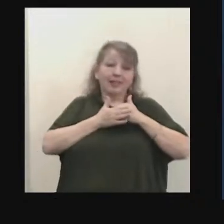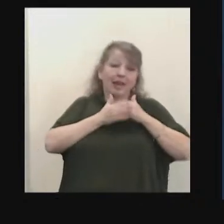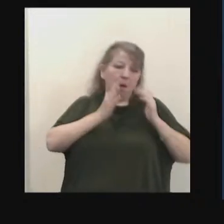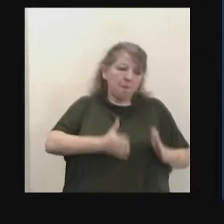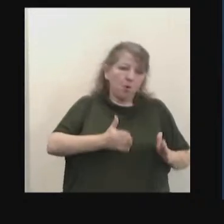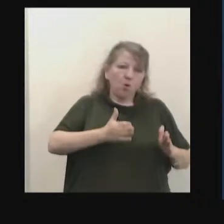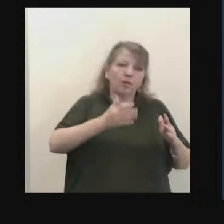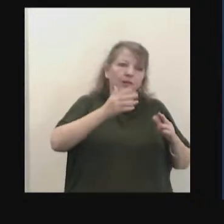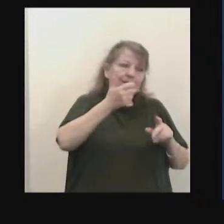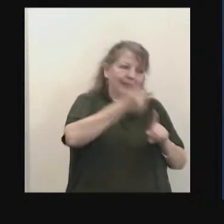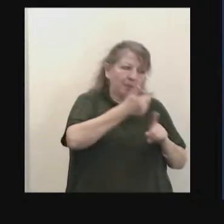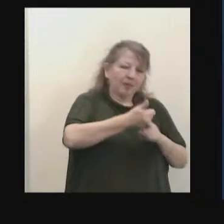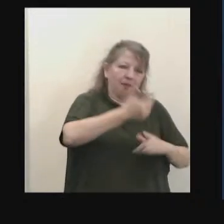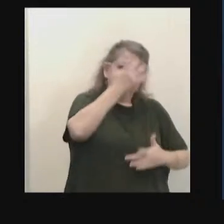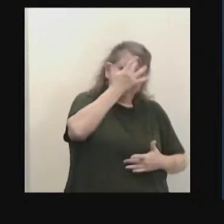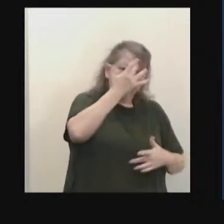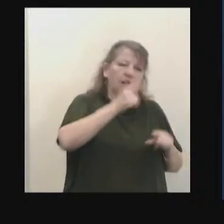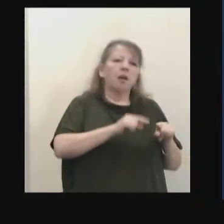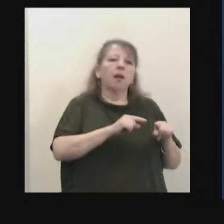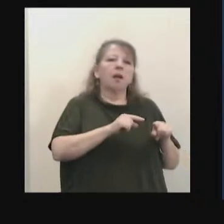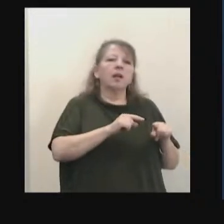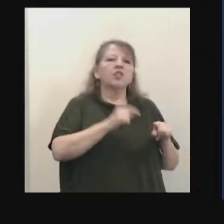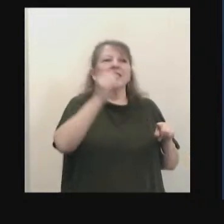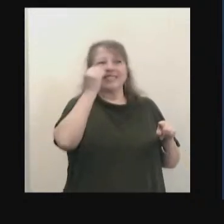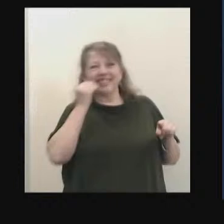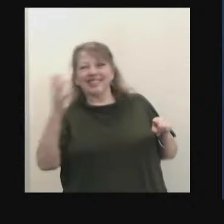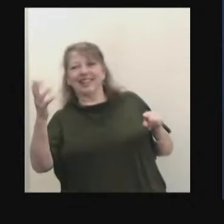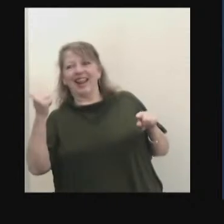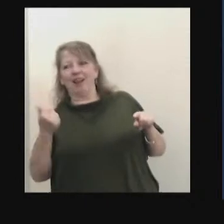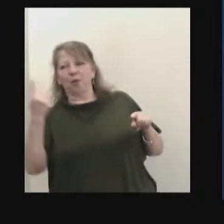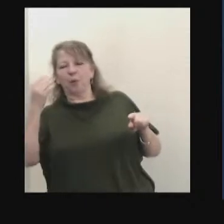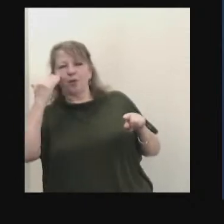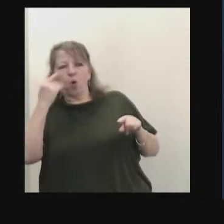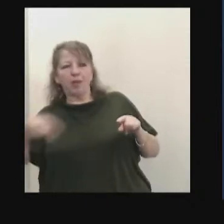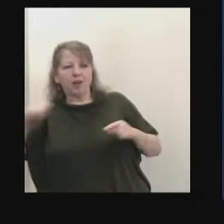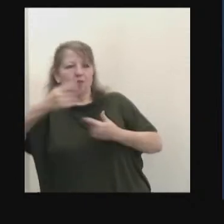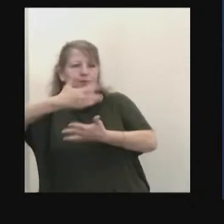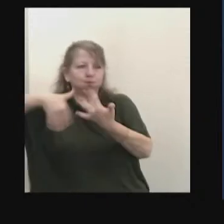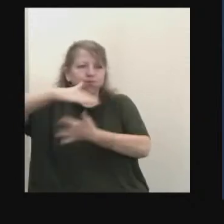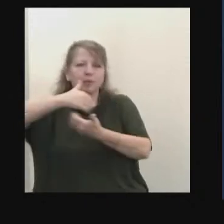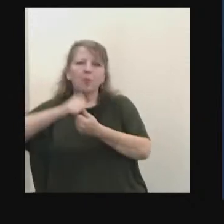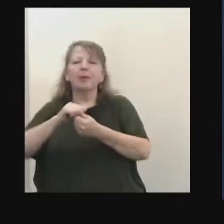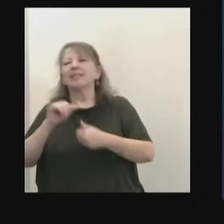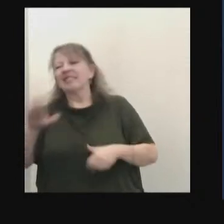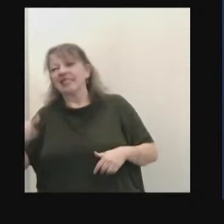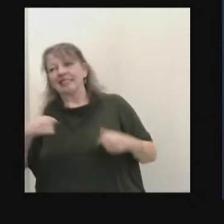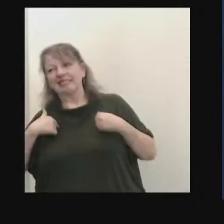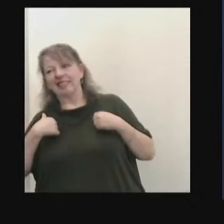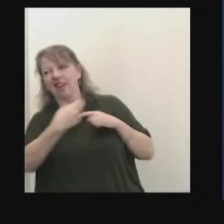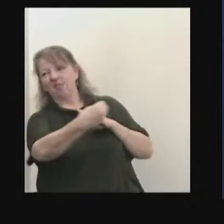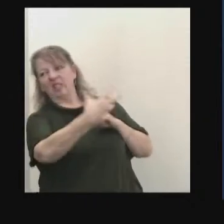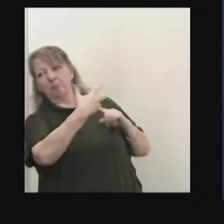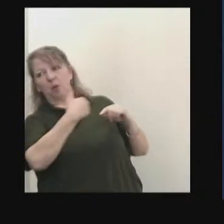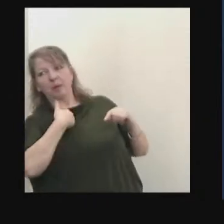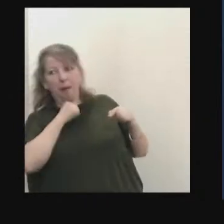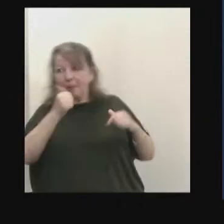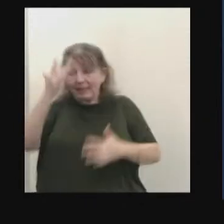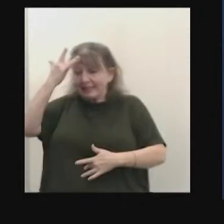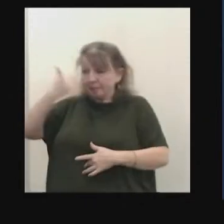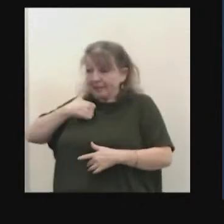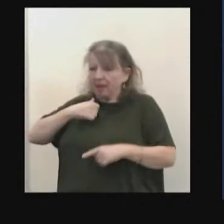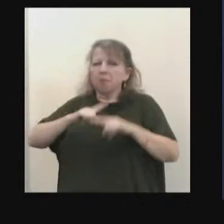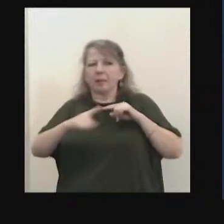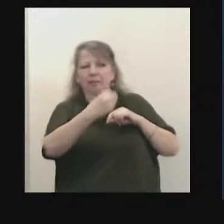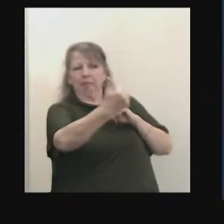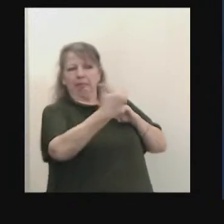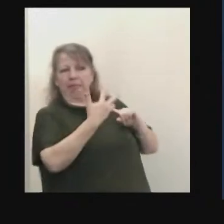know who are your close contacts at work, in your social network, that they have been exposed to COVID-19, if they should quarantine